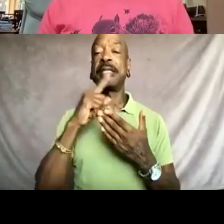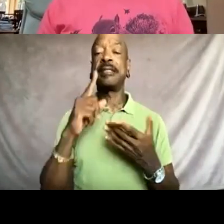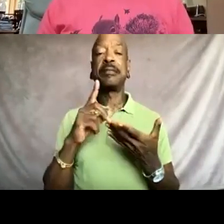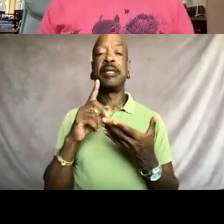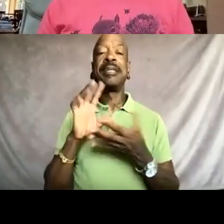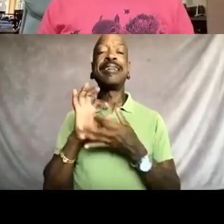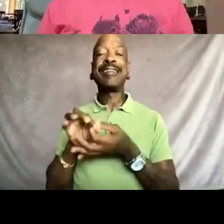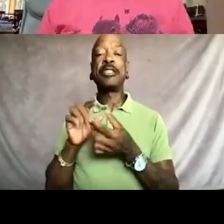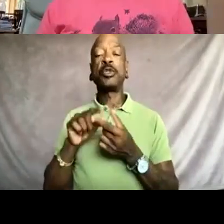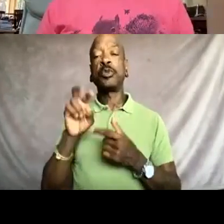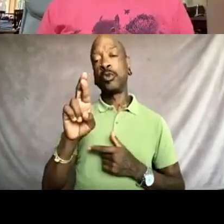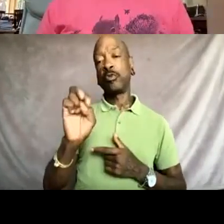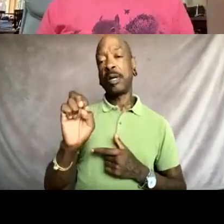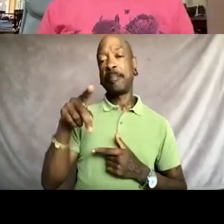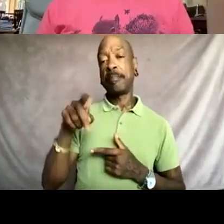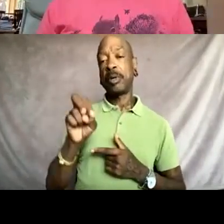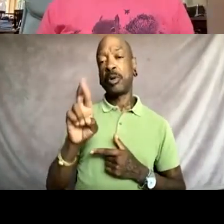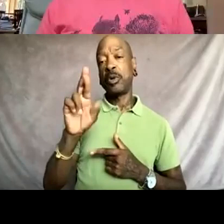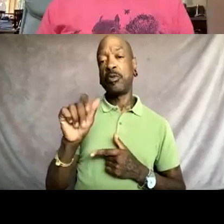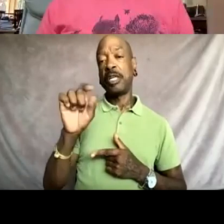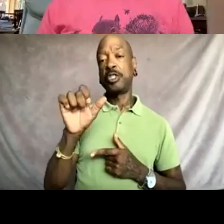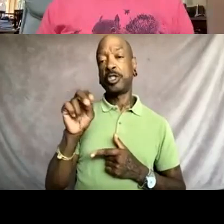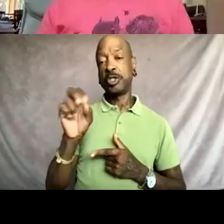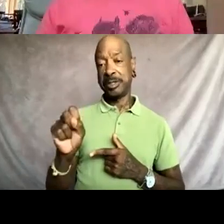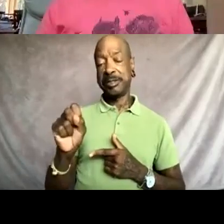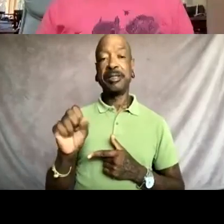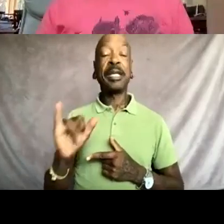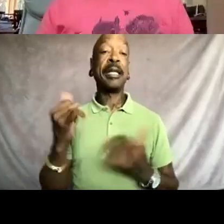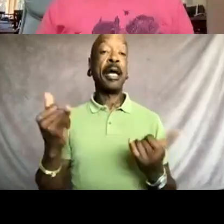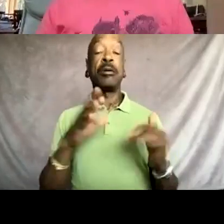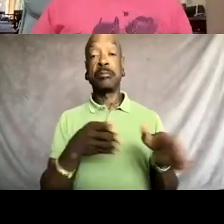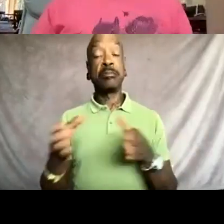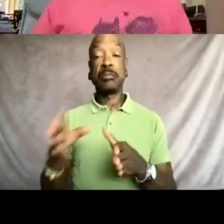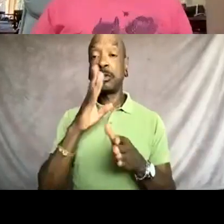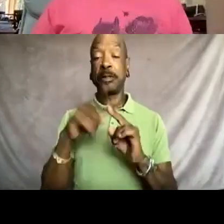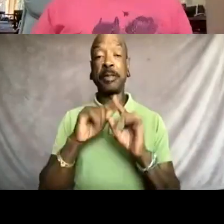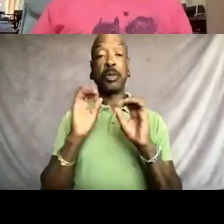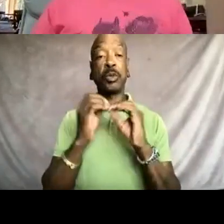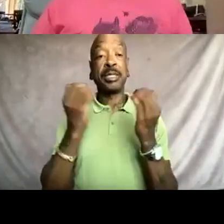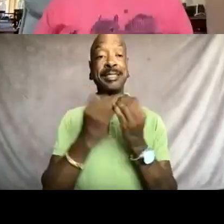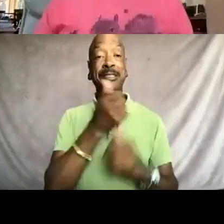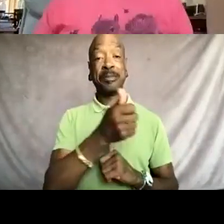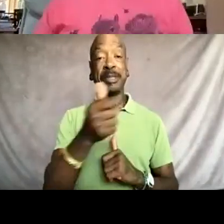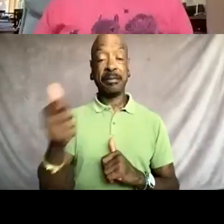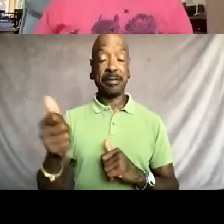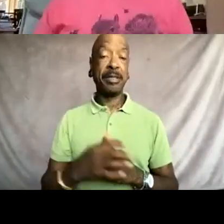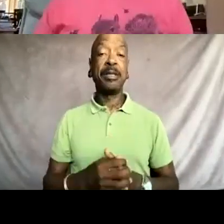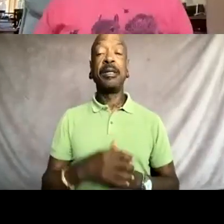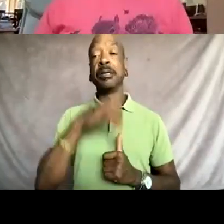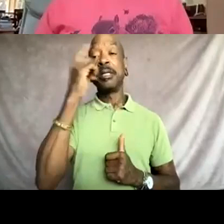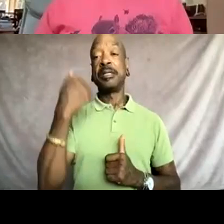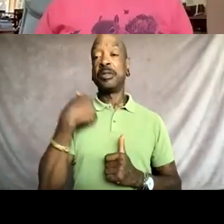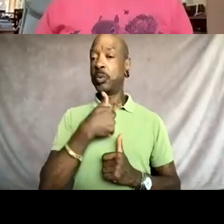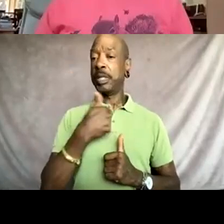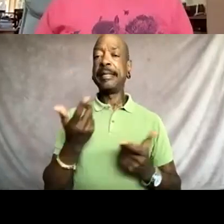So I'm about to switch gears and start talking about organizations. And because we've spent time